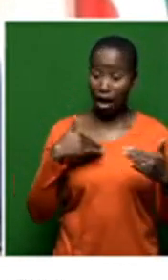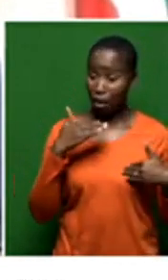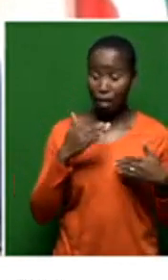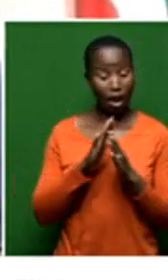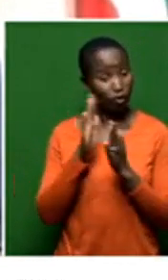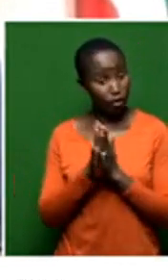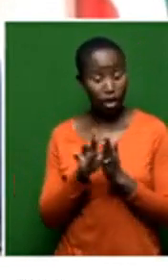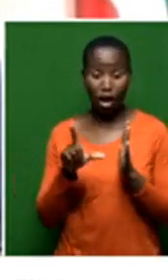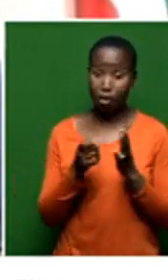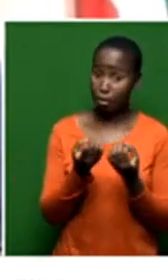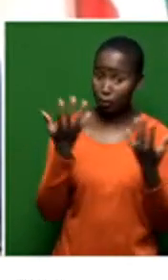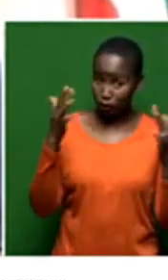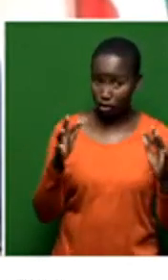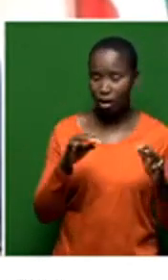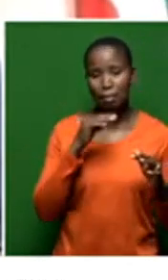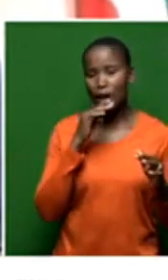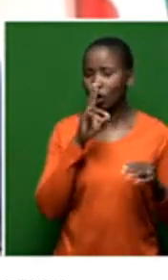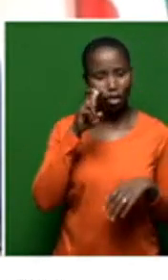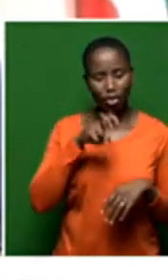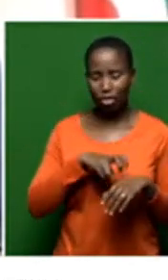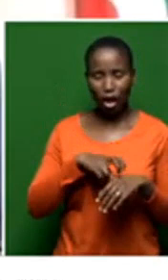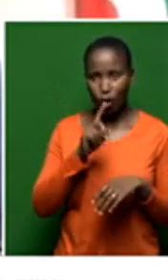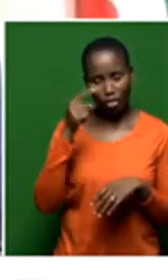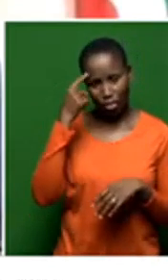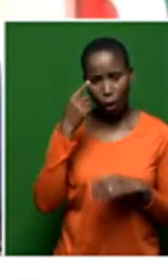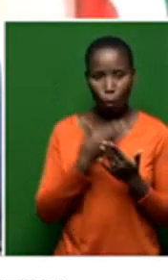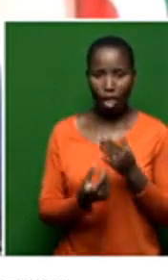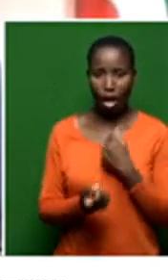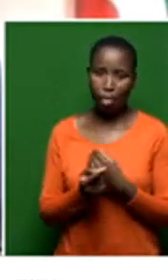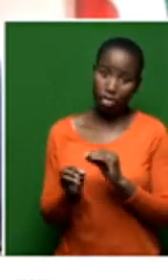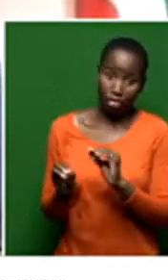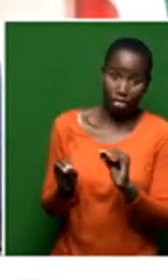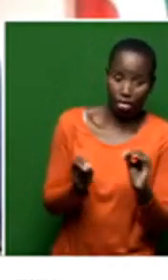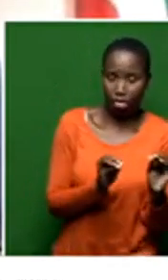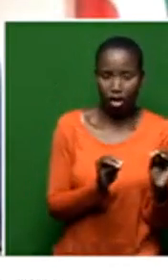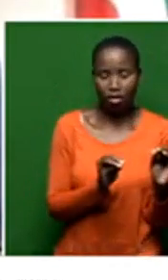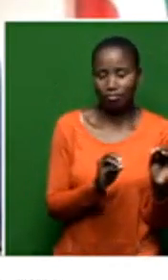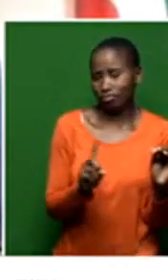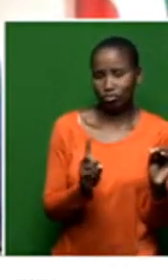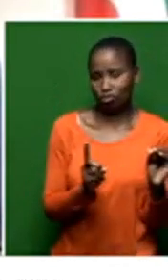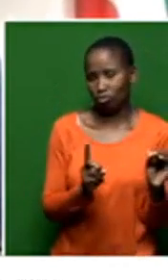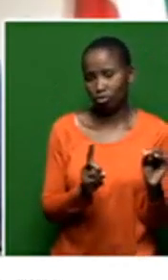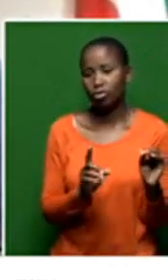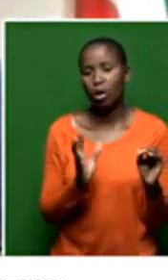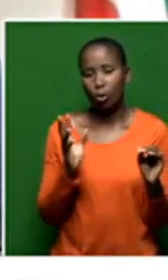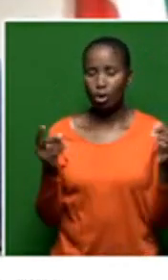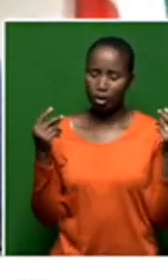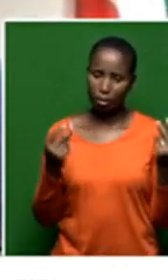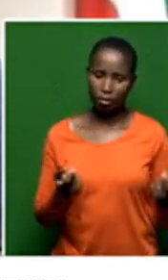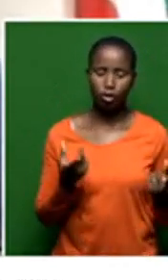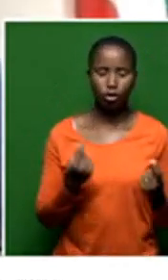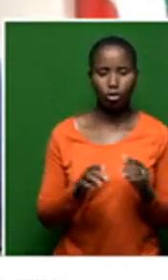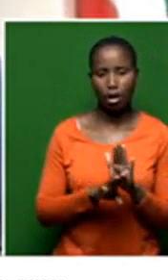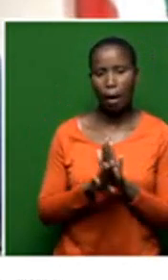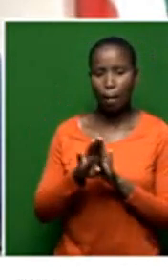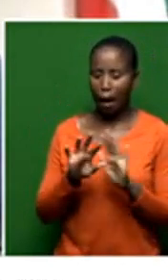licenses are issued, I don't think there will be a big time lapse between that period and the improvement in our